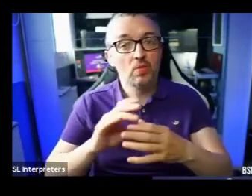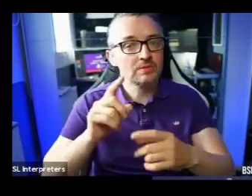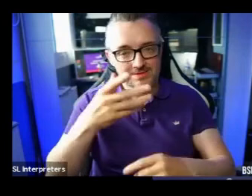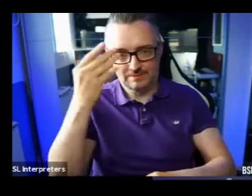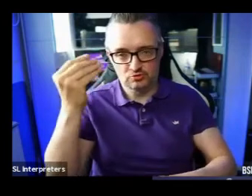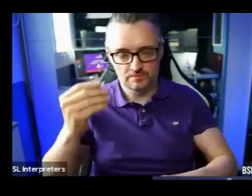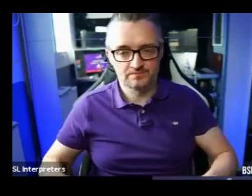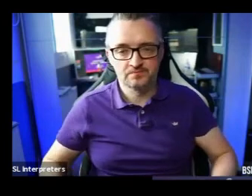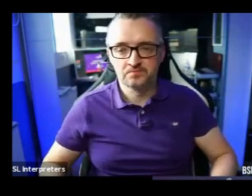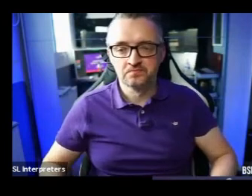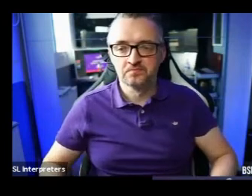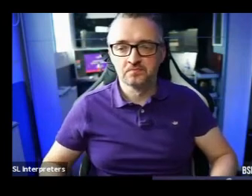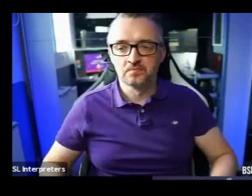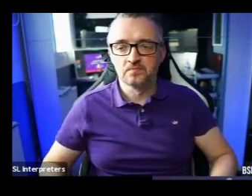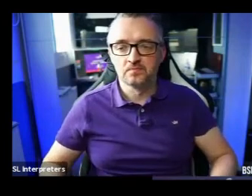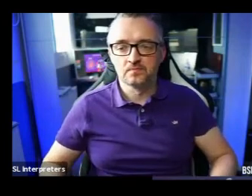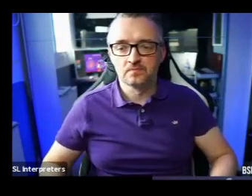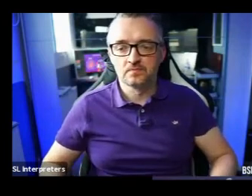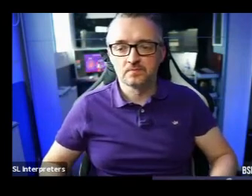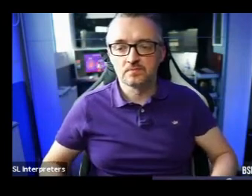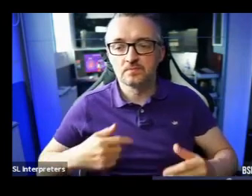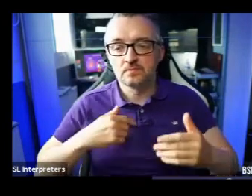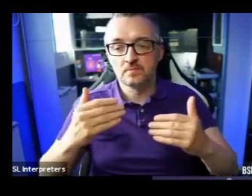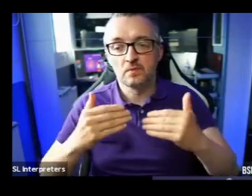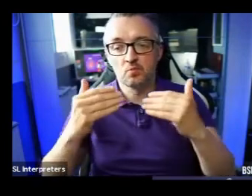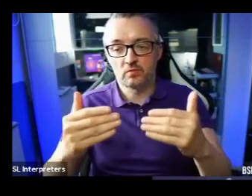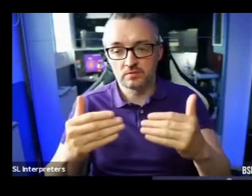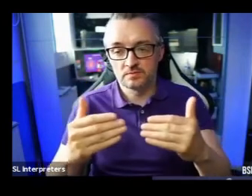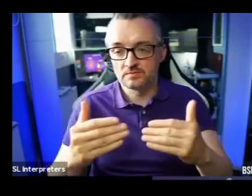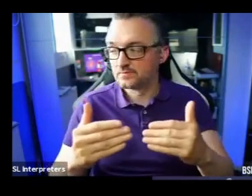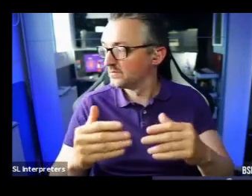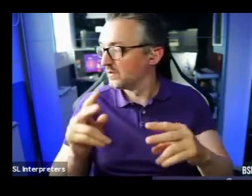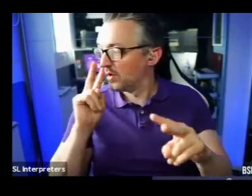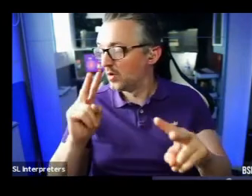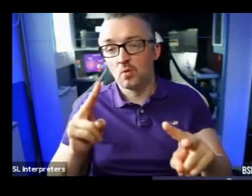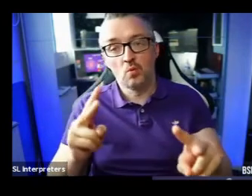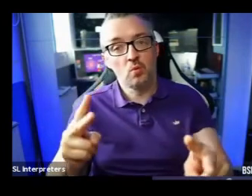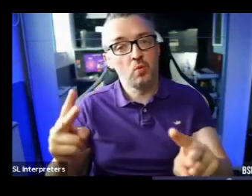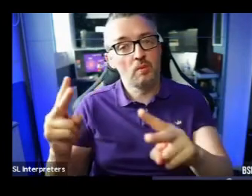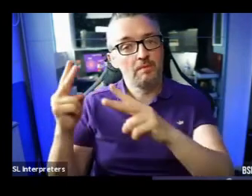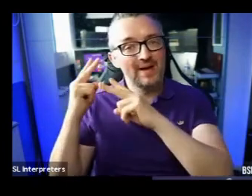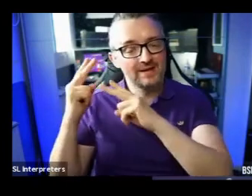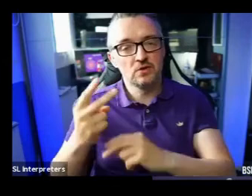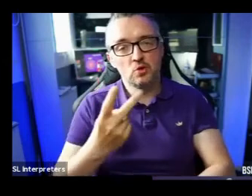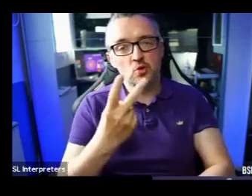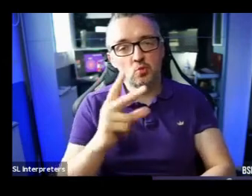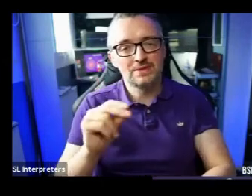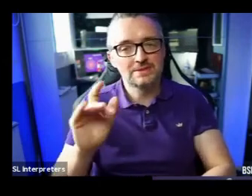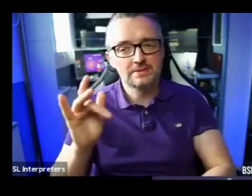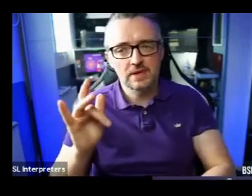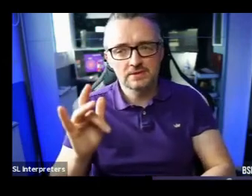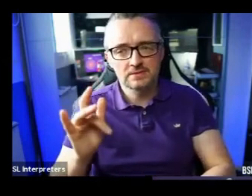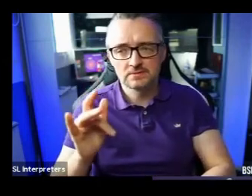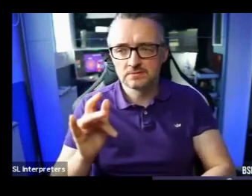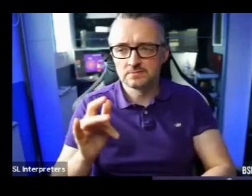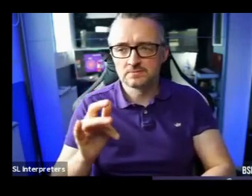around about dementia. So I'll just move on. Looking back, in